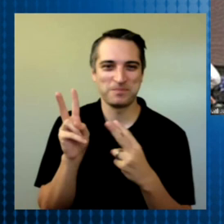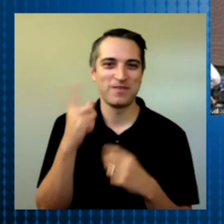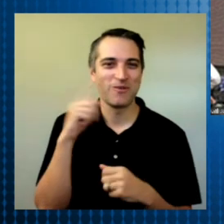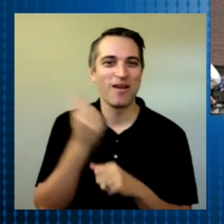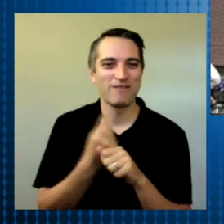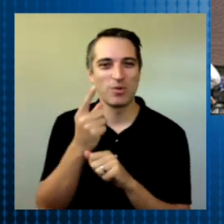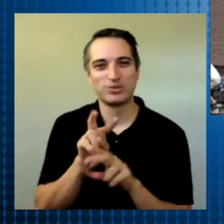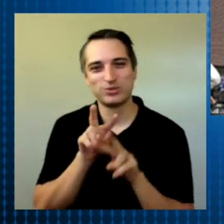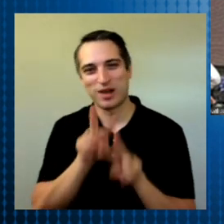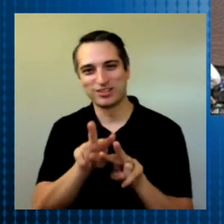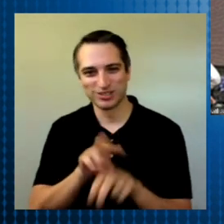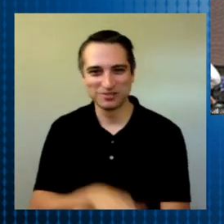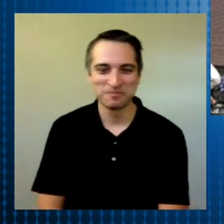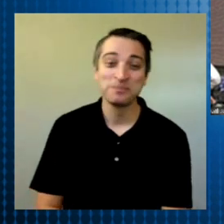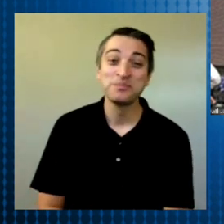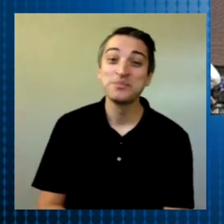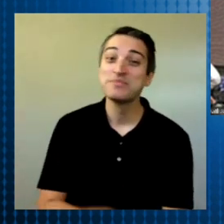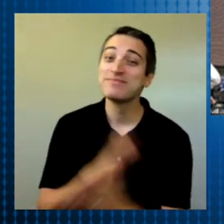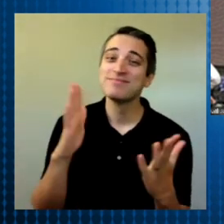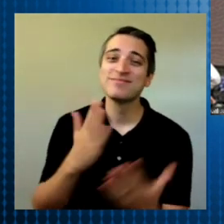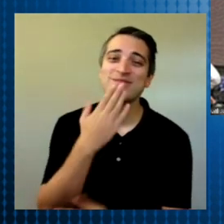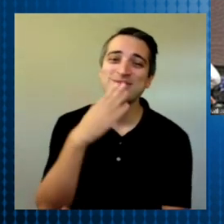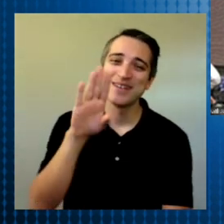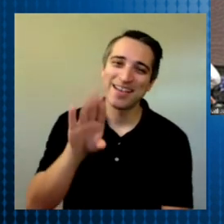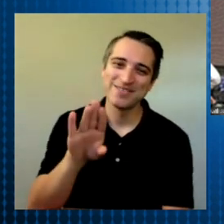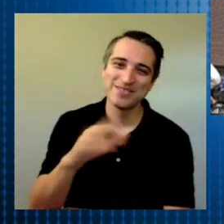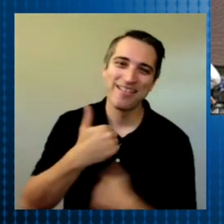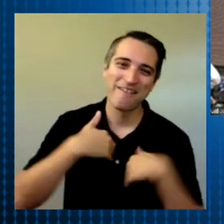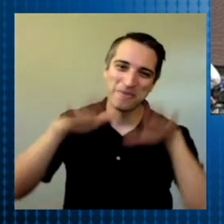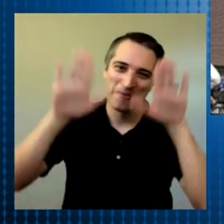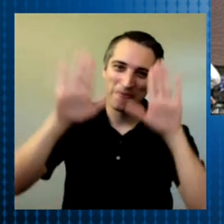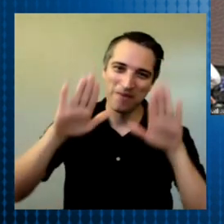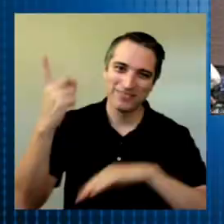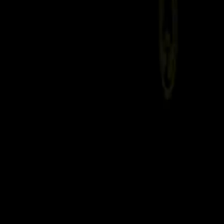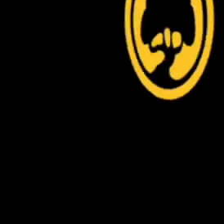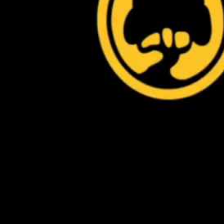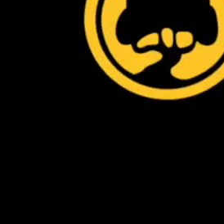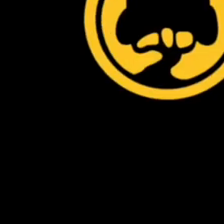stream. So with that, we say good afternoon and have a great day. Thank you.